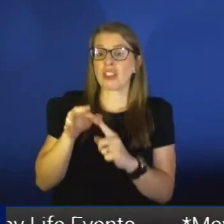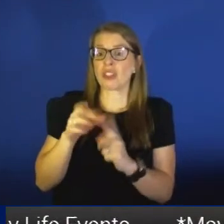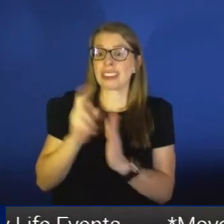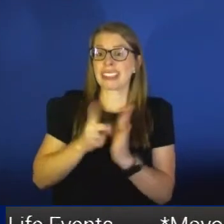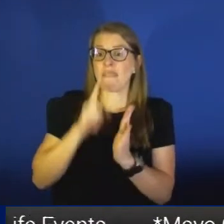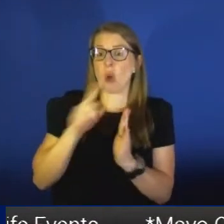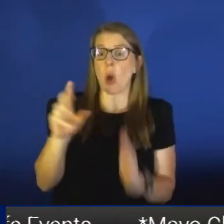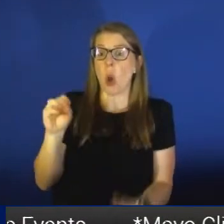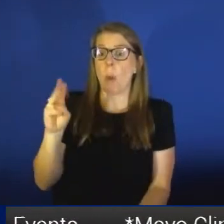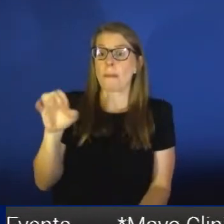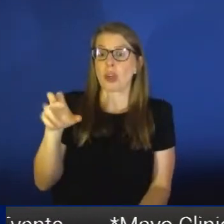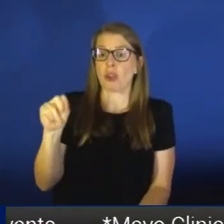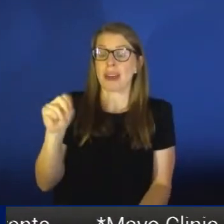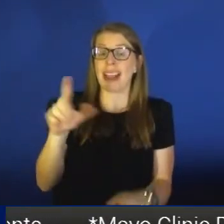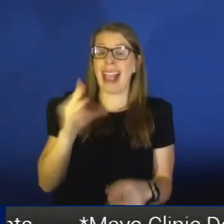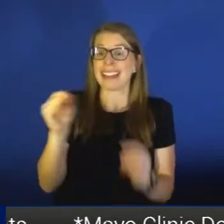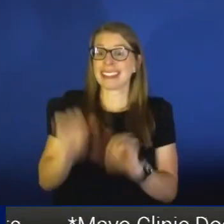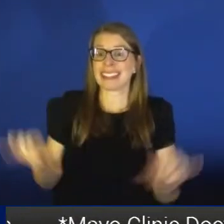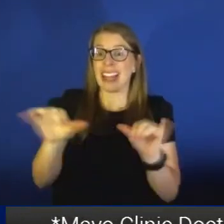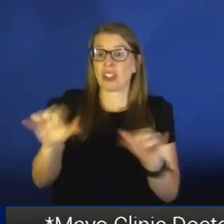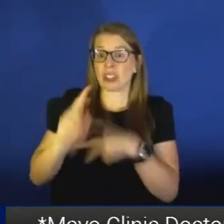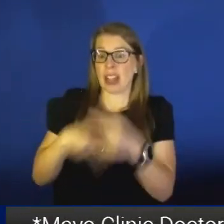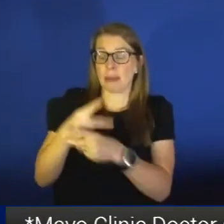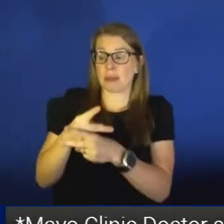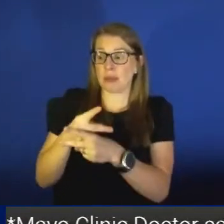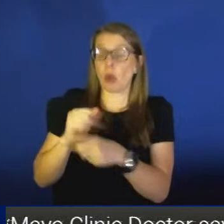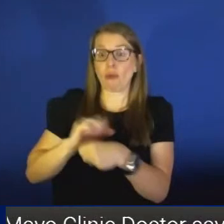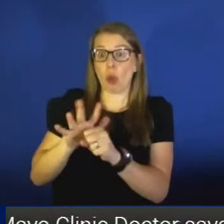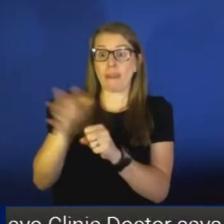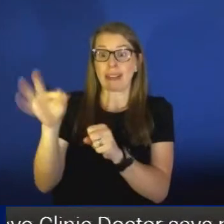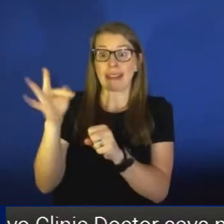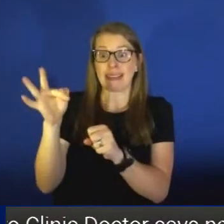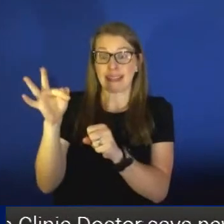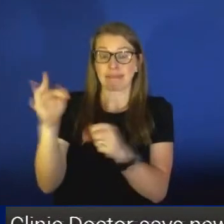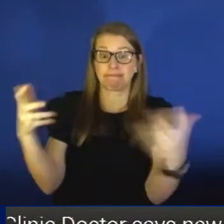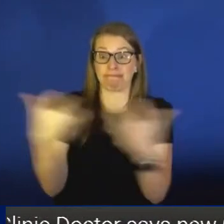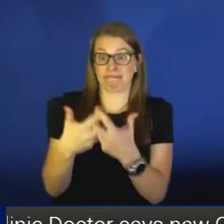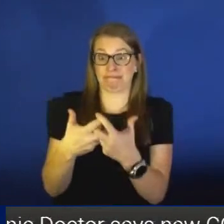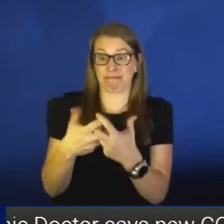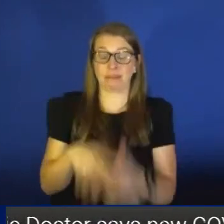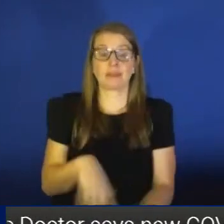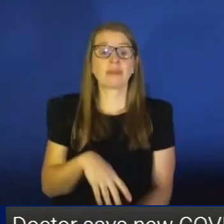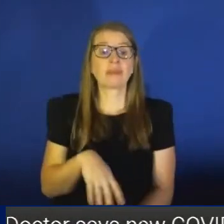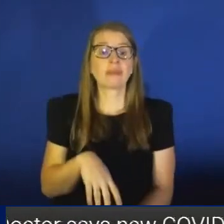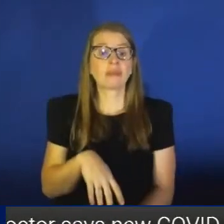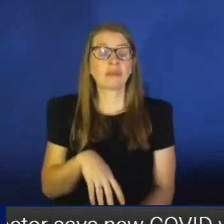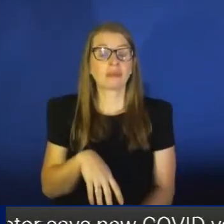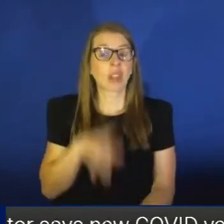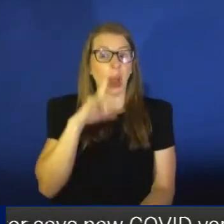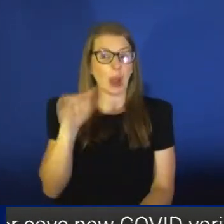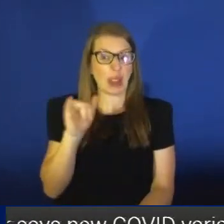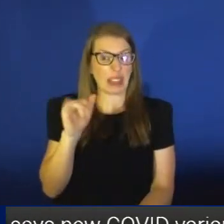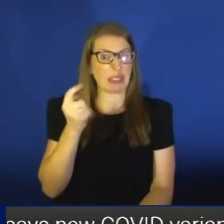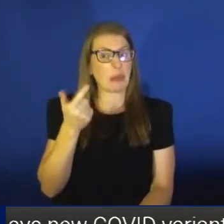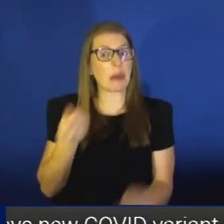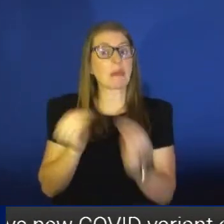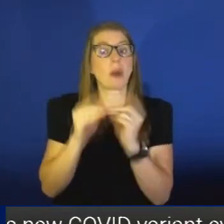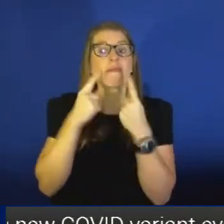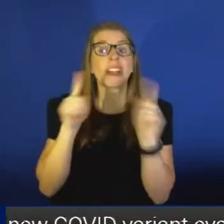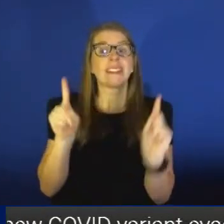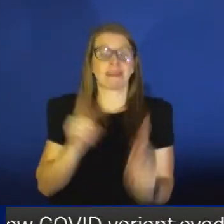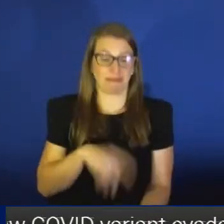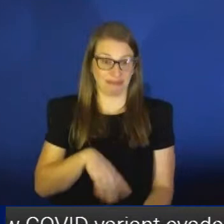the standard types of the other types of COVID-19, and looking like it may be a little more effective, Hawk. So once again,